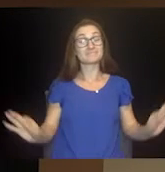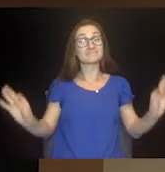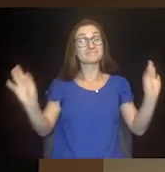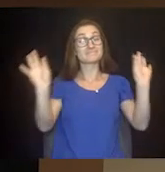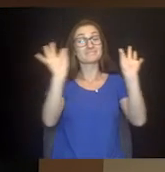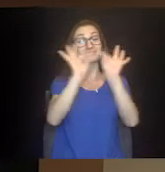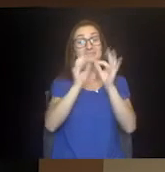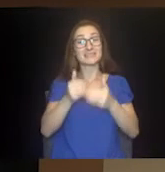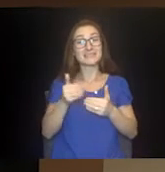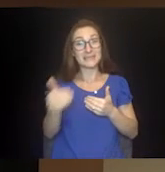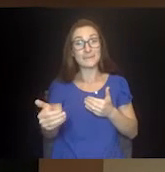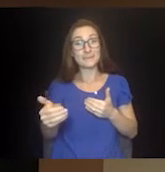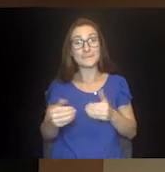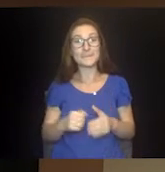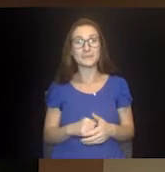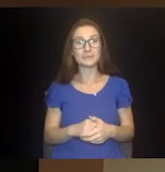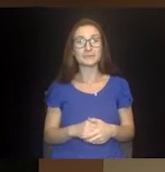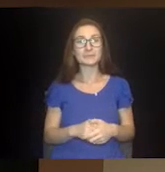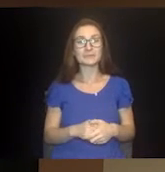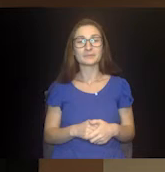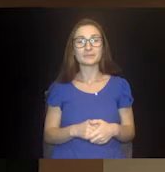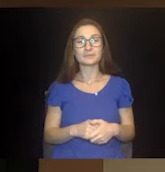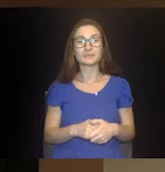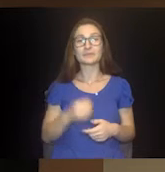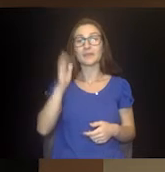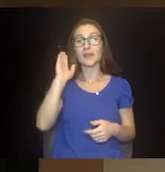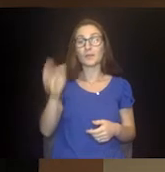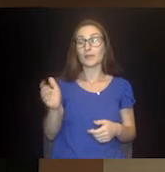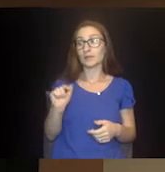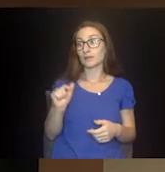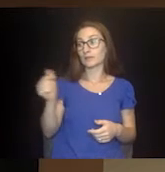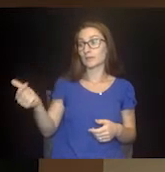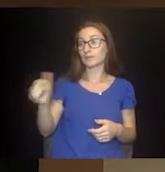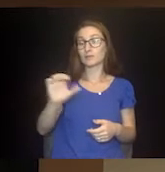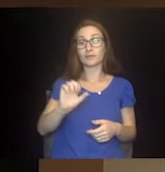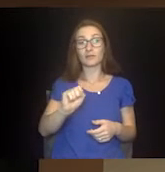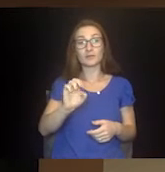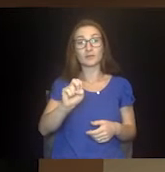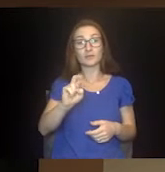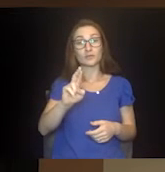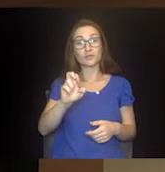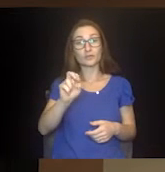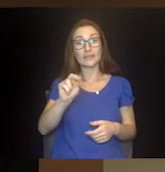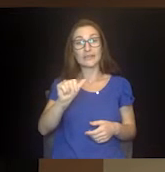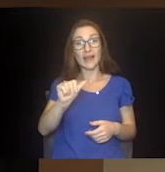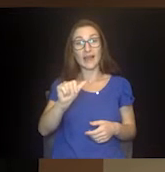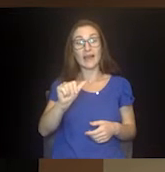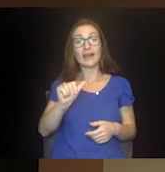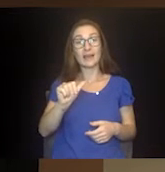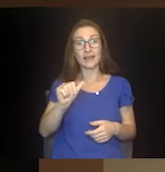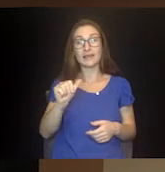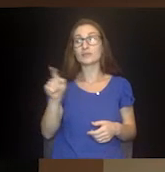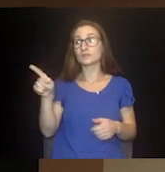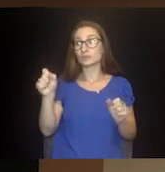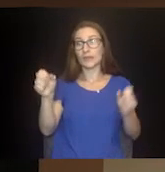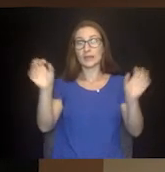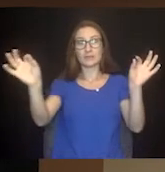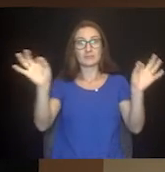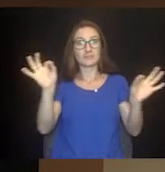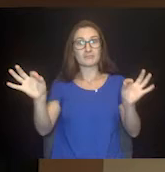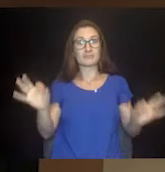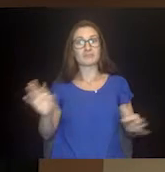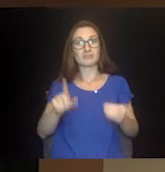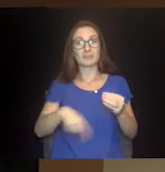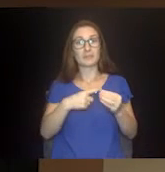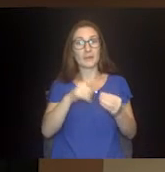that's the first really big thing, is getting that done. I'm going to let Serena elaborate a little bit